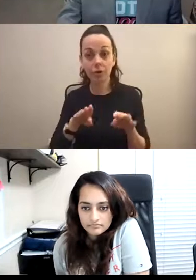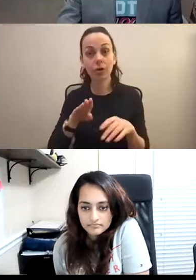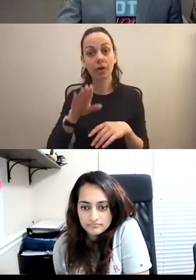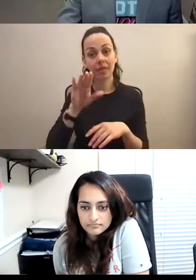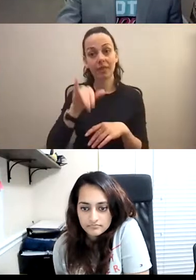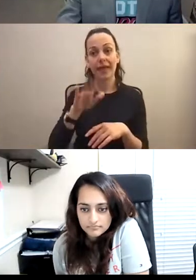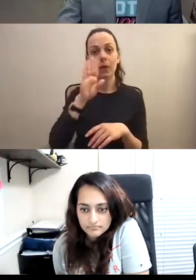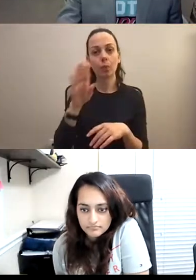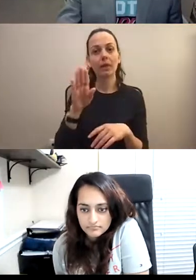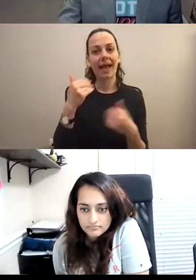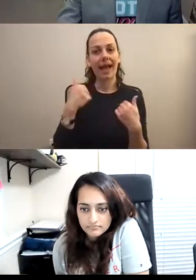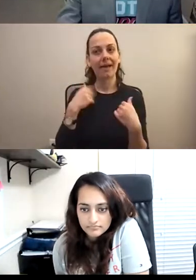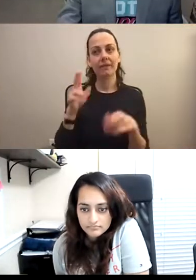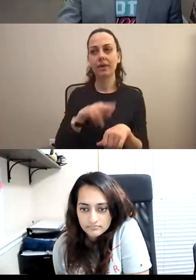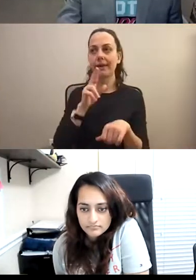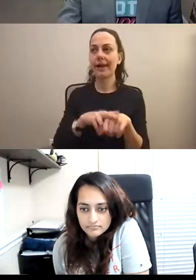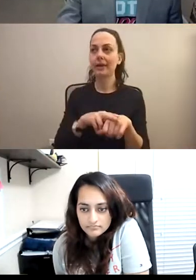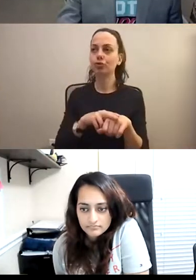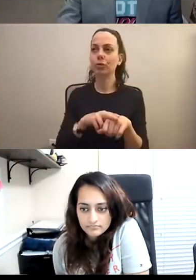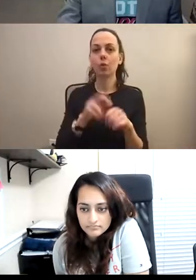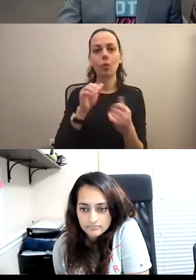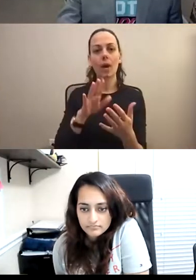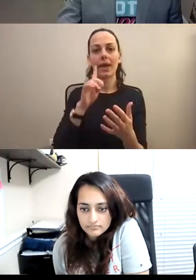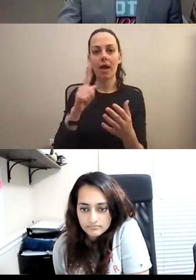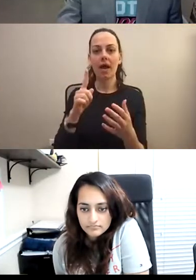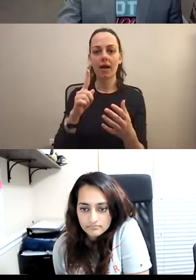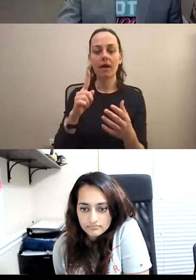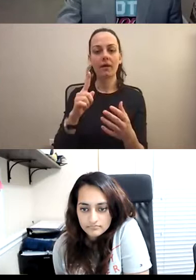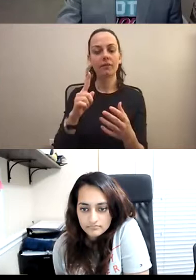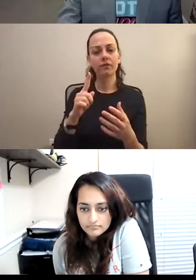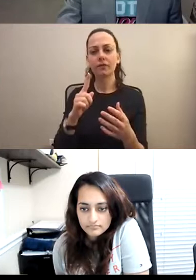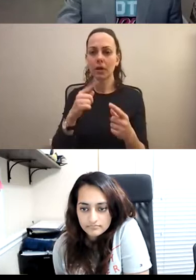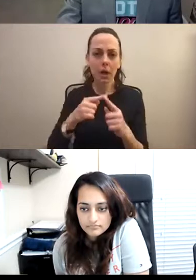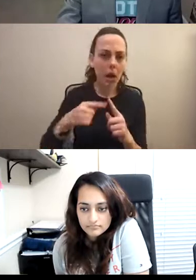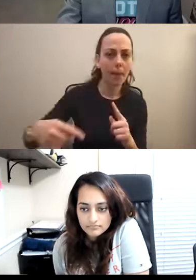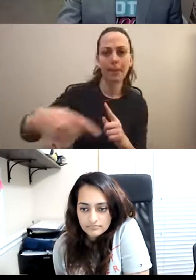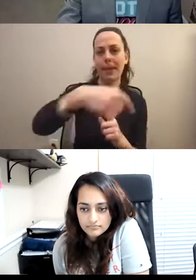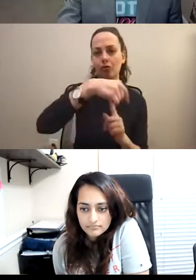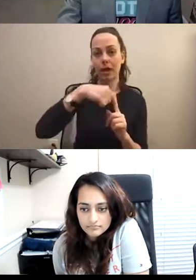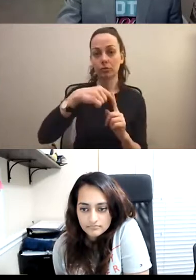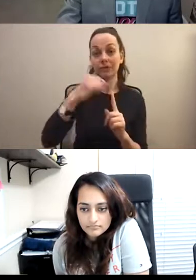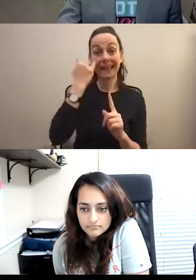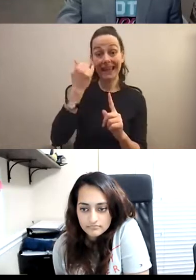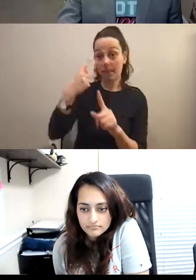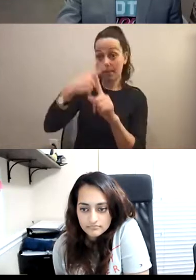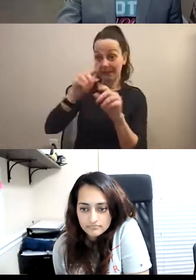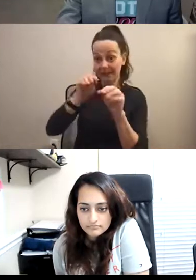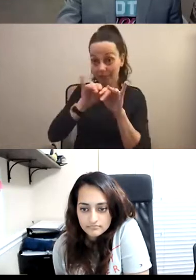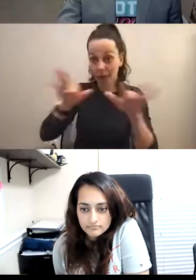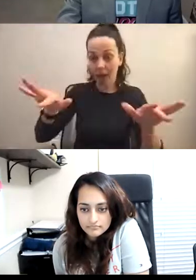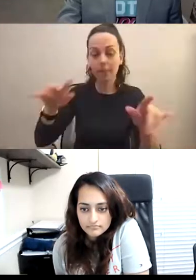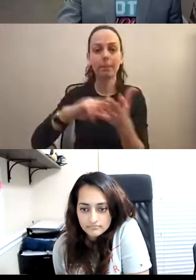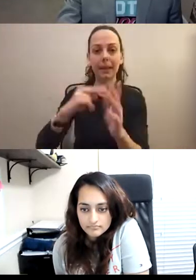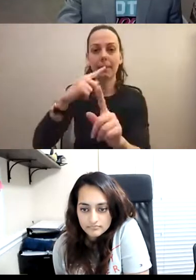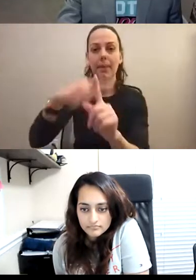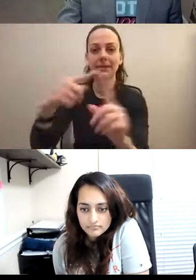have a natural, way of coming back to us. So if we put out the positivity, we're going to get the positivity back. If we have